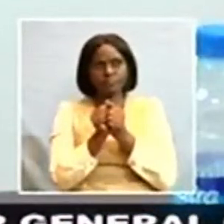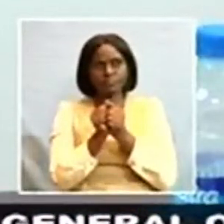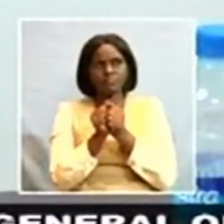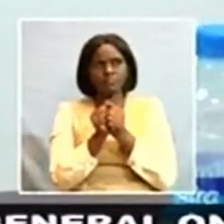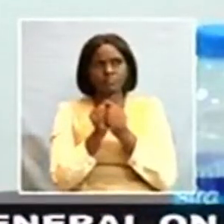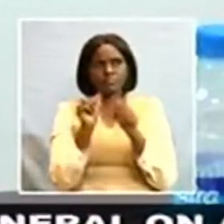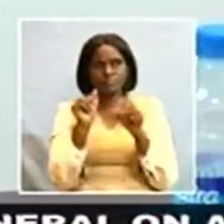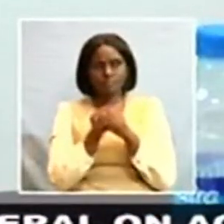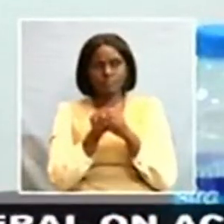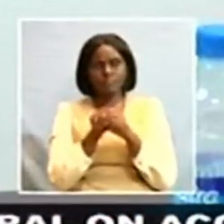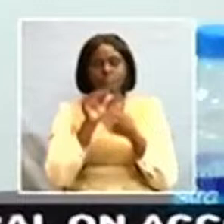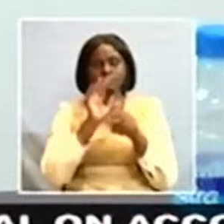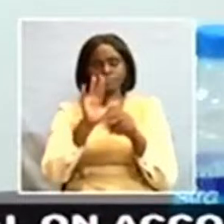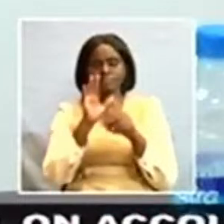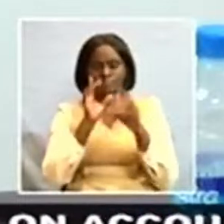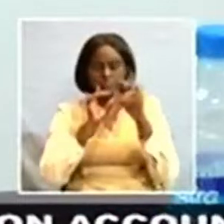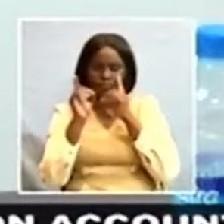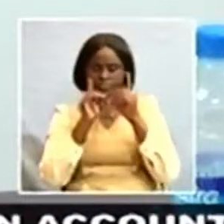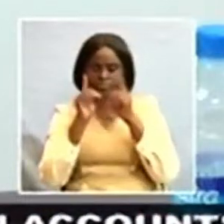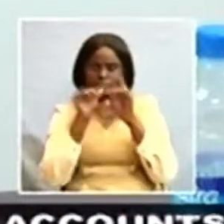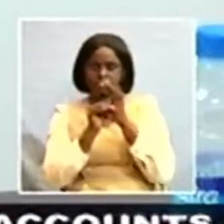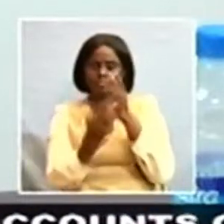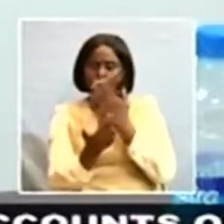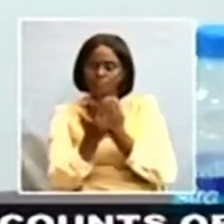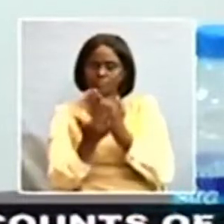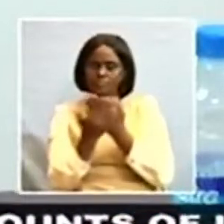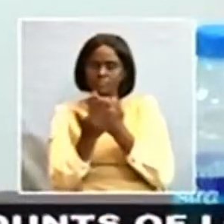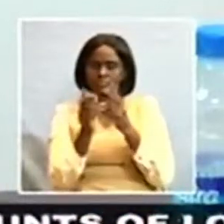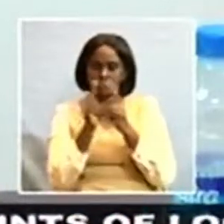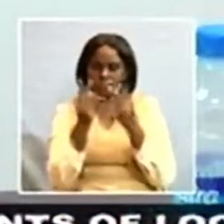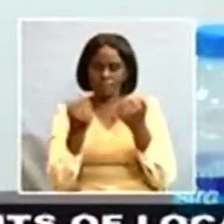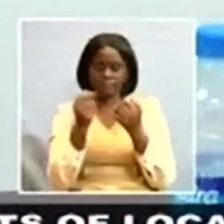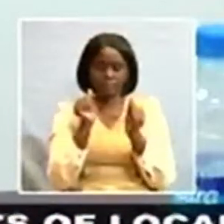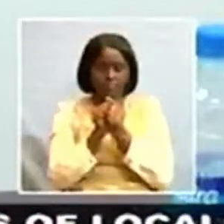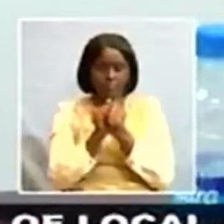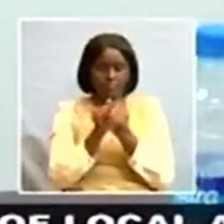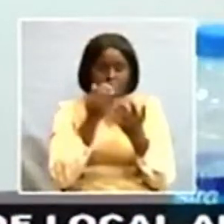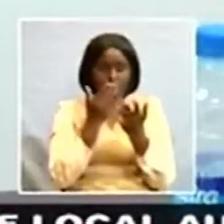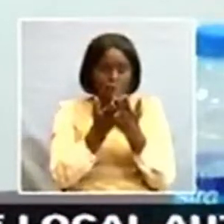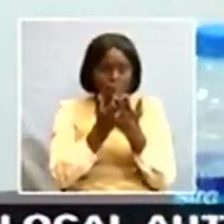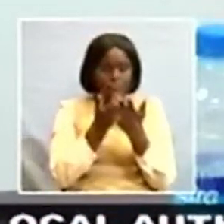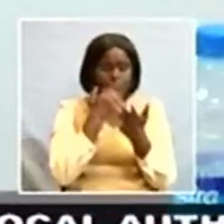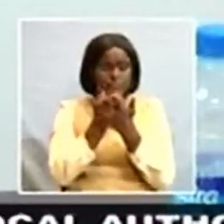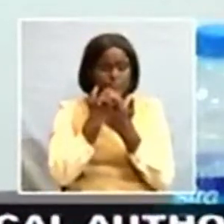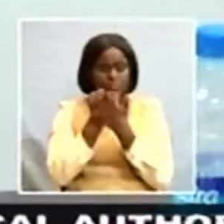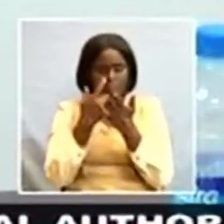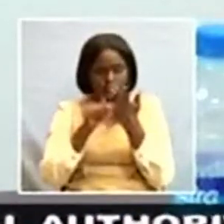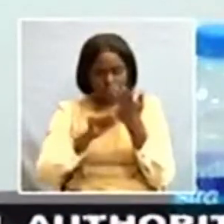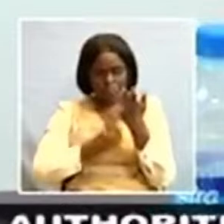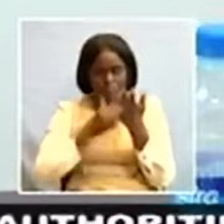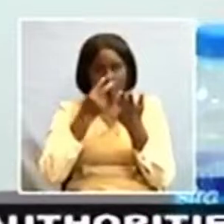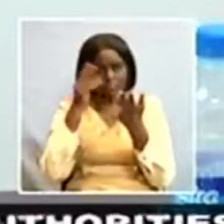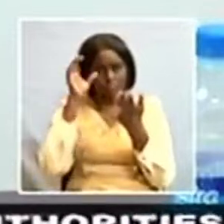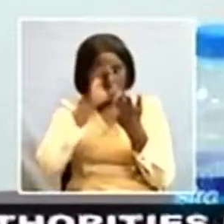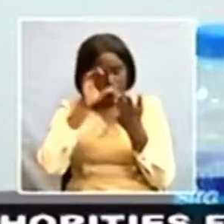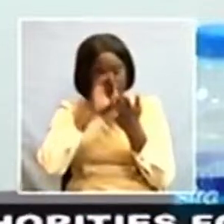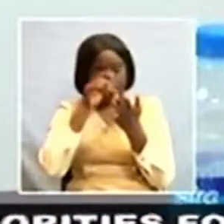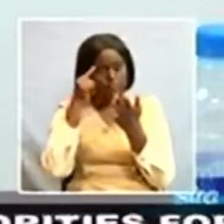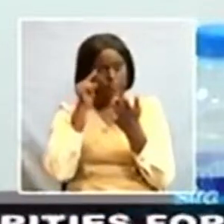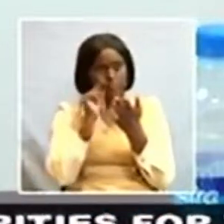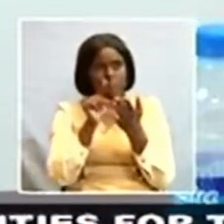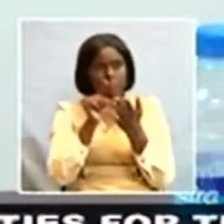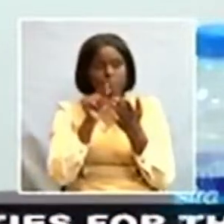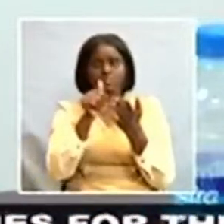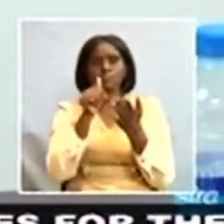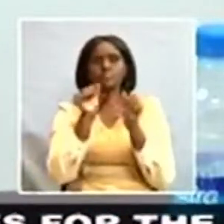of the deliberations this morning. So in terms of the evidence that we are looking for,